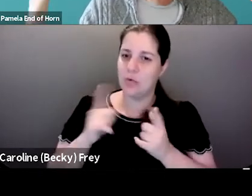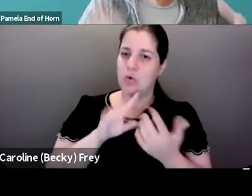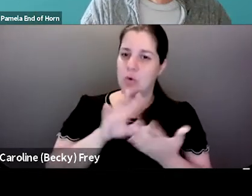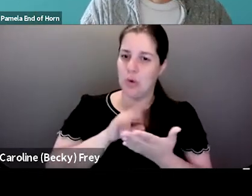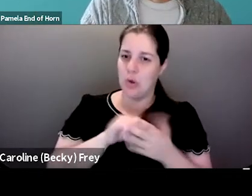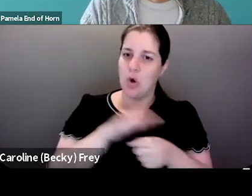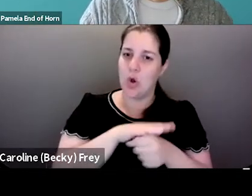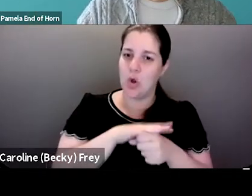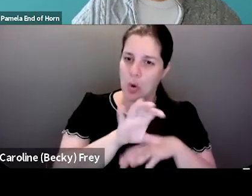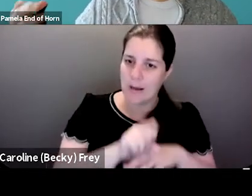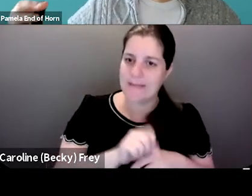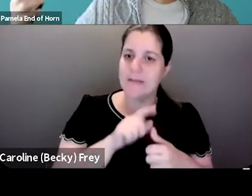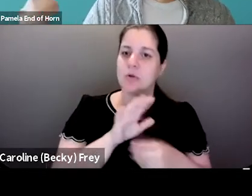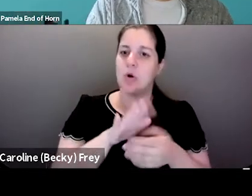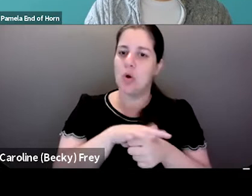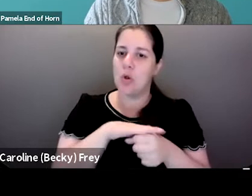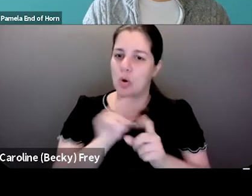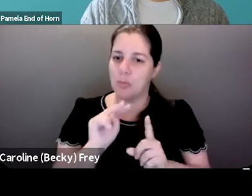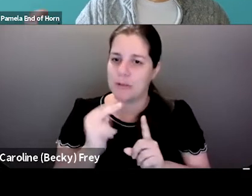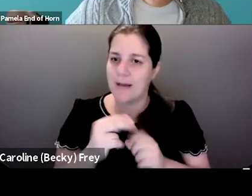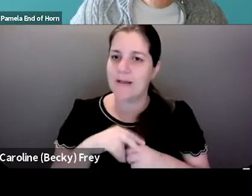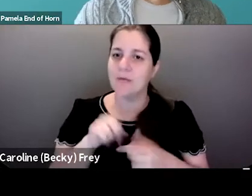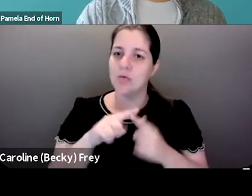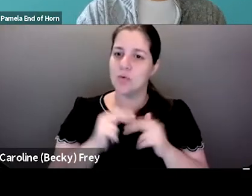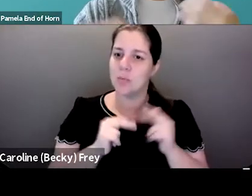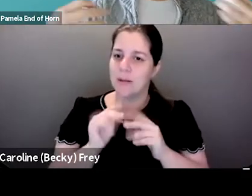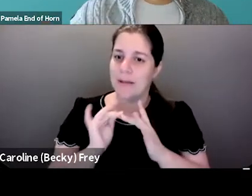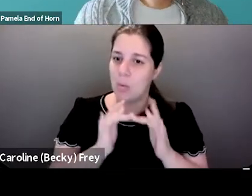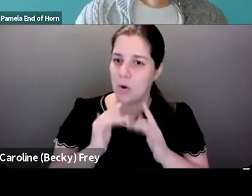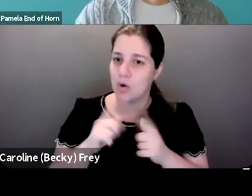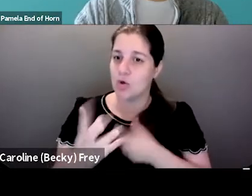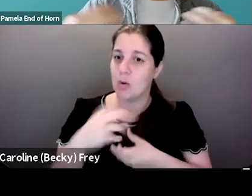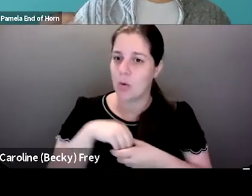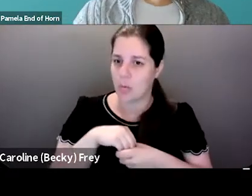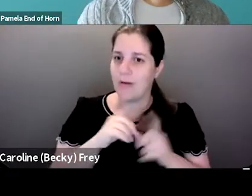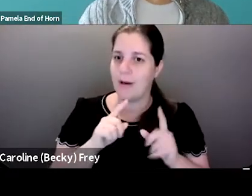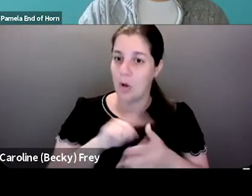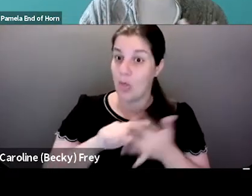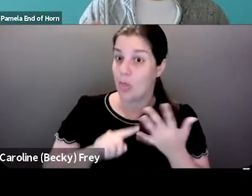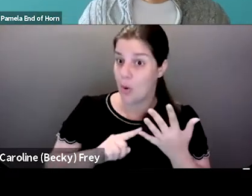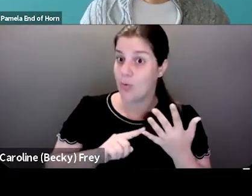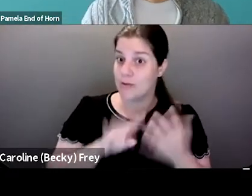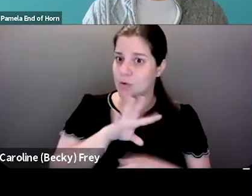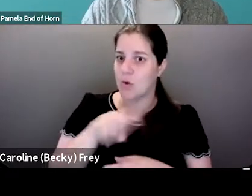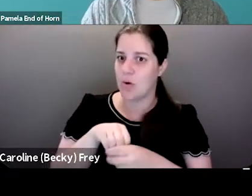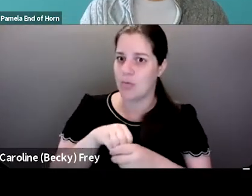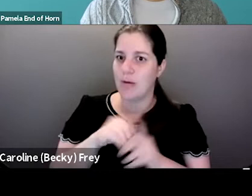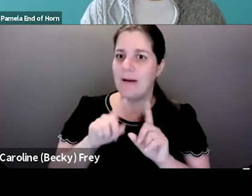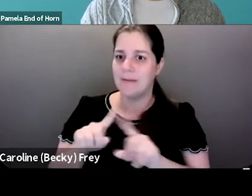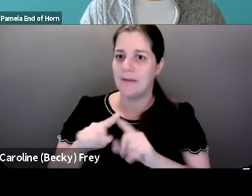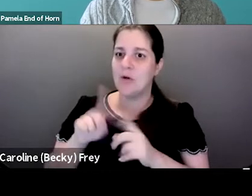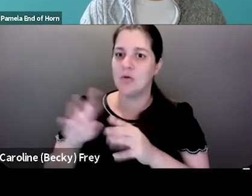customs, local perspective, to build networks and incorporate those elements and aspects into the care